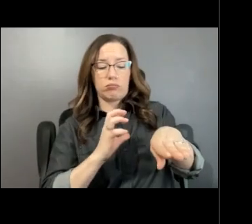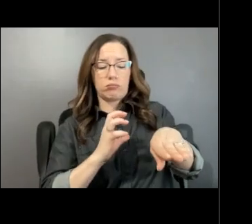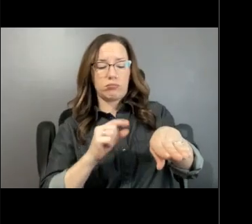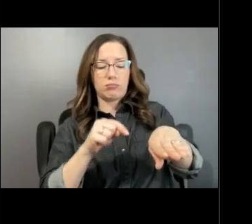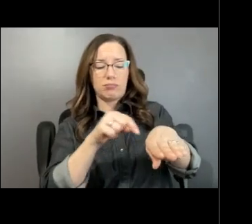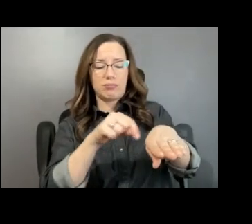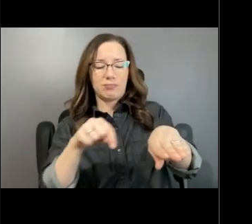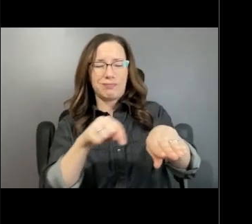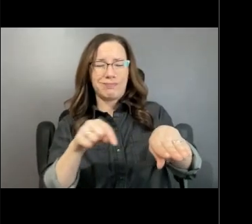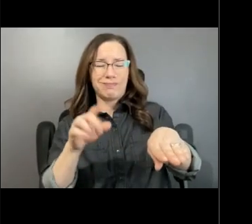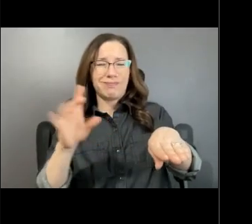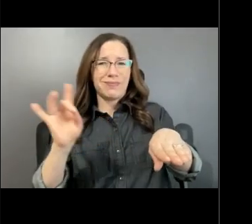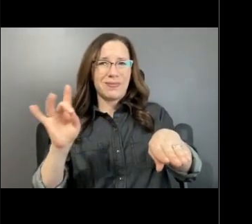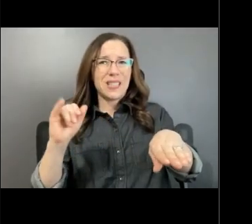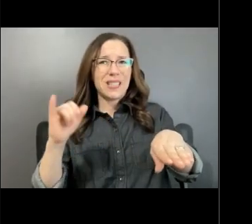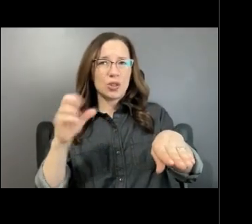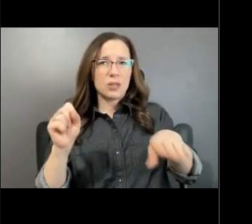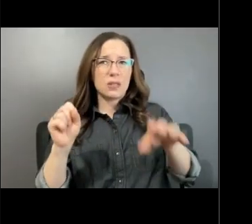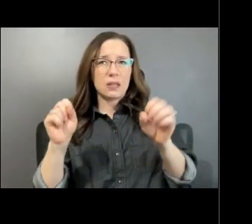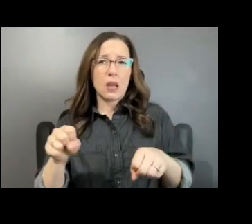the 40-inch clearances.